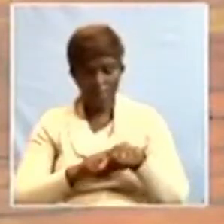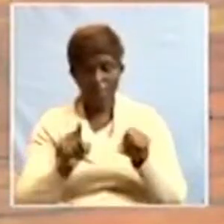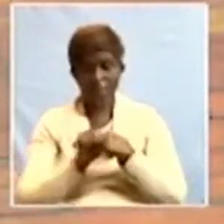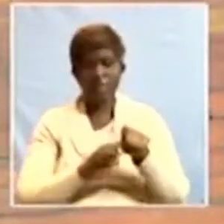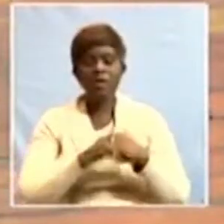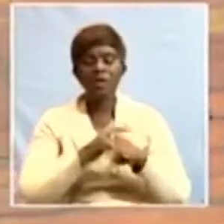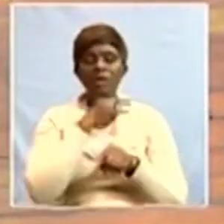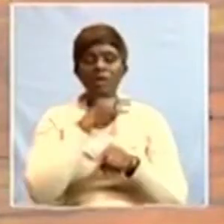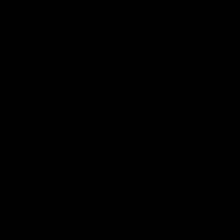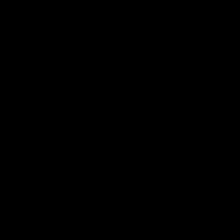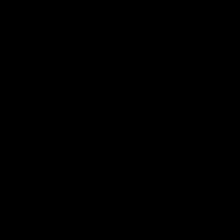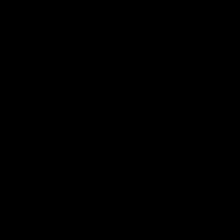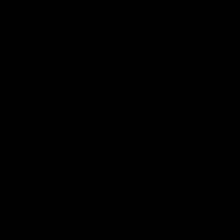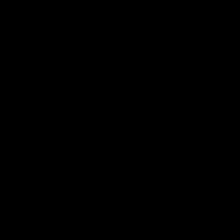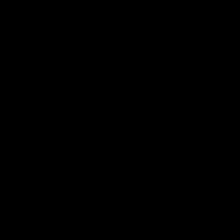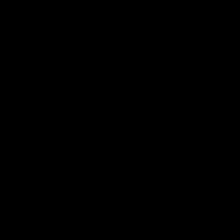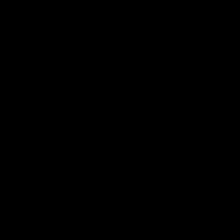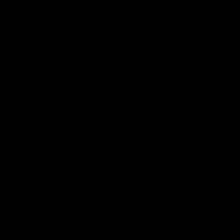farming inputs,